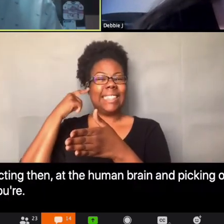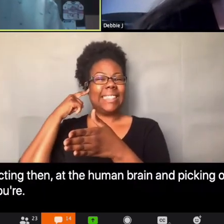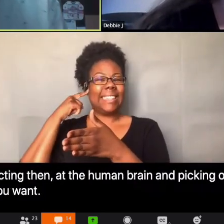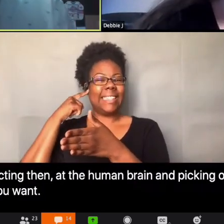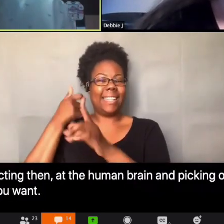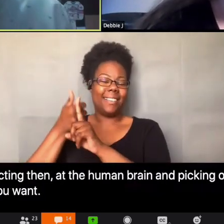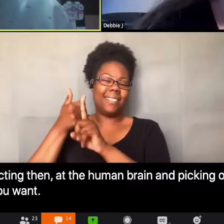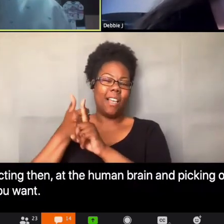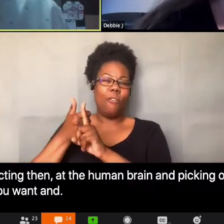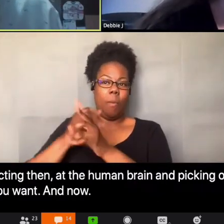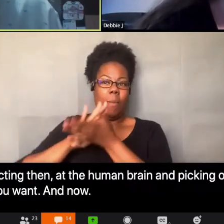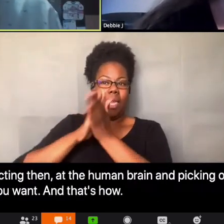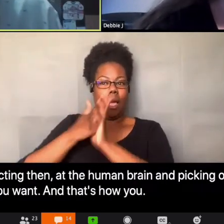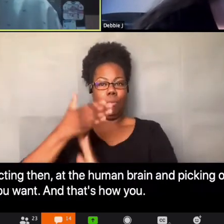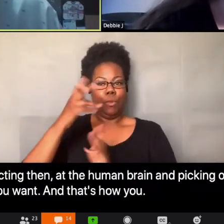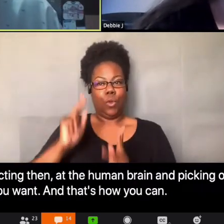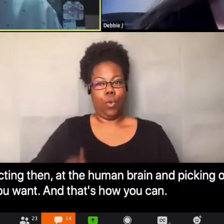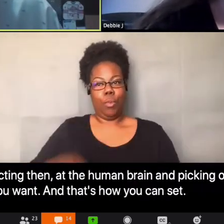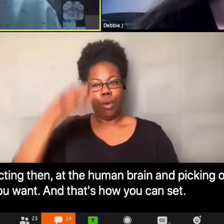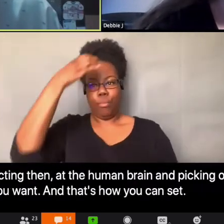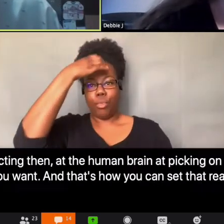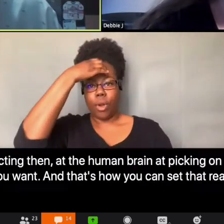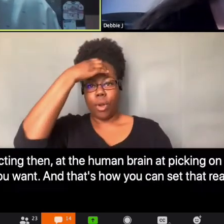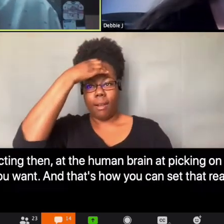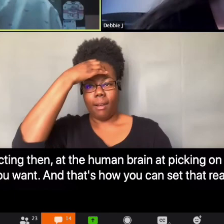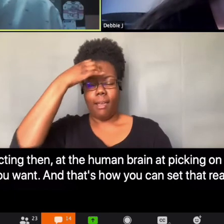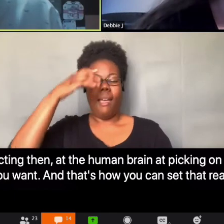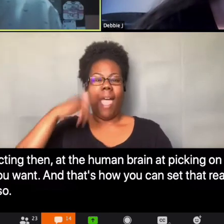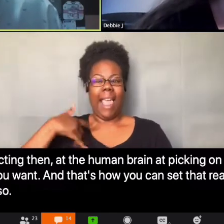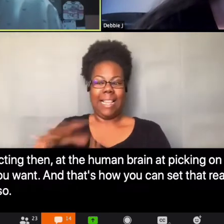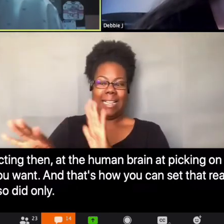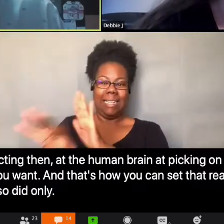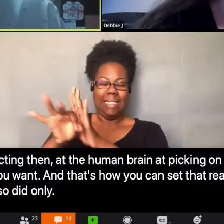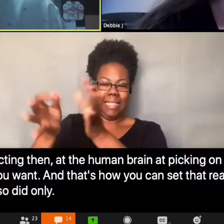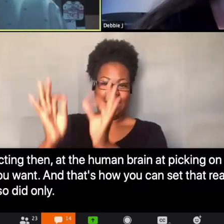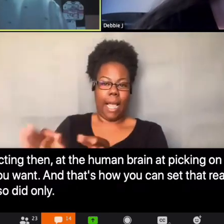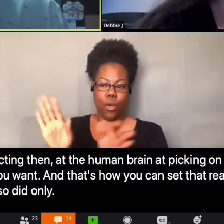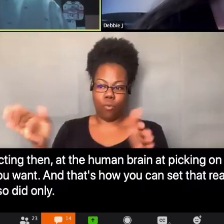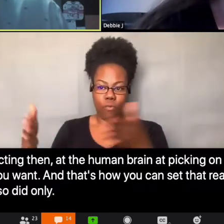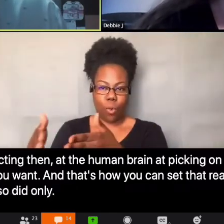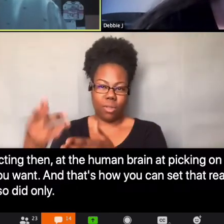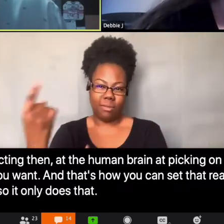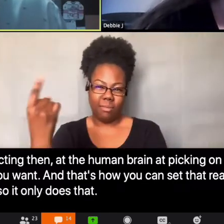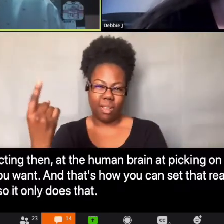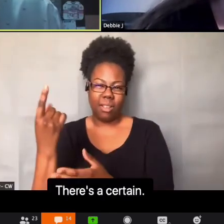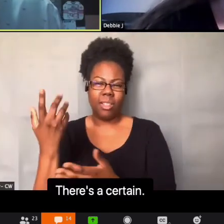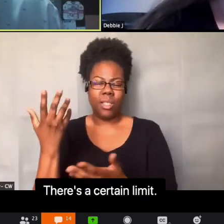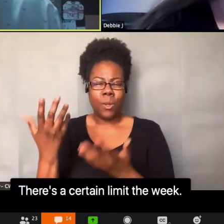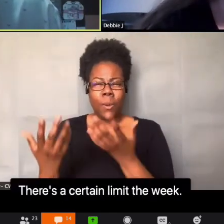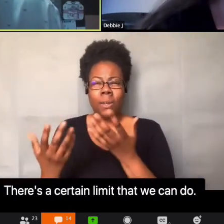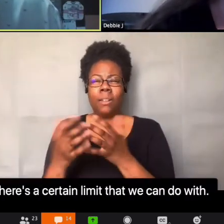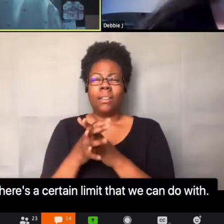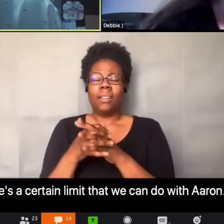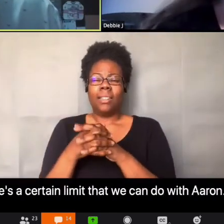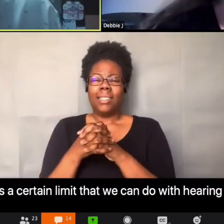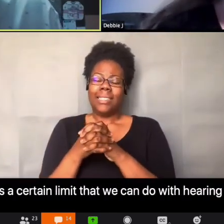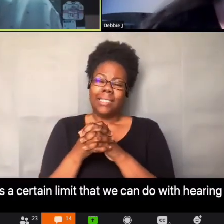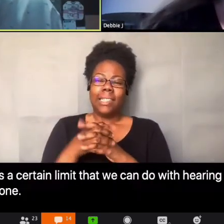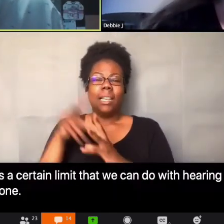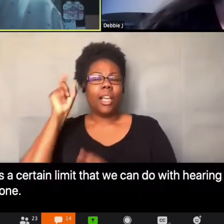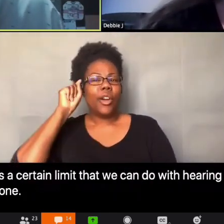want, and that's how you can really help. So there's only there's a certain limit that we can do with hearing aids